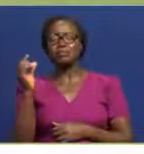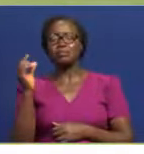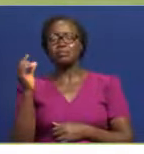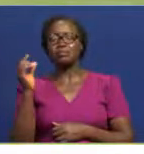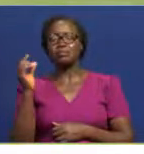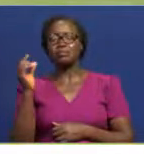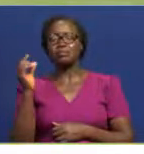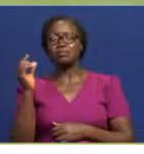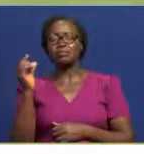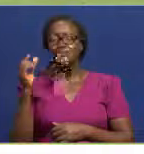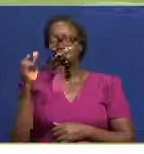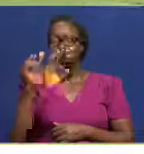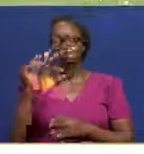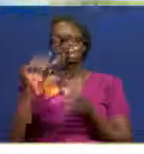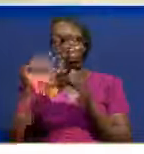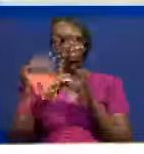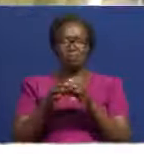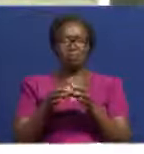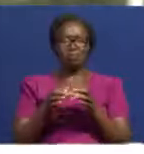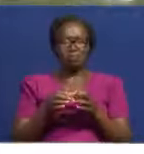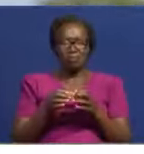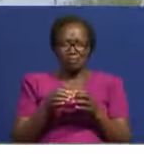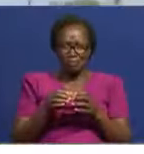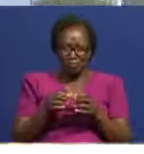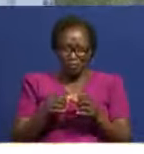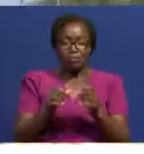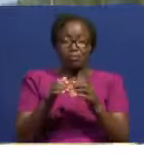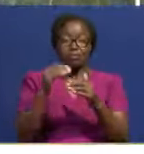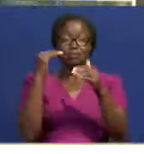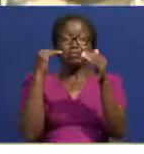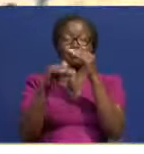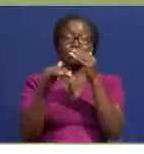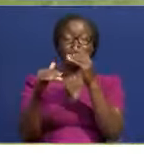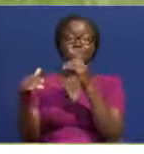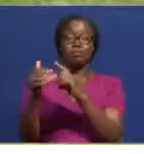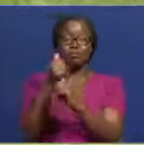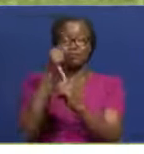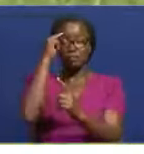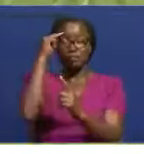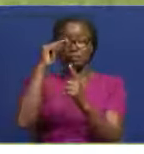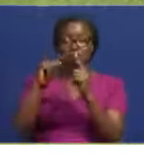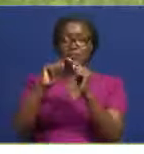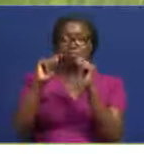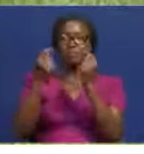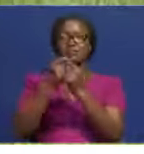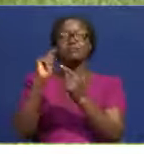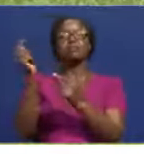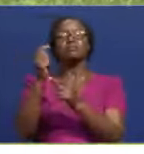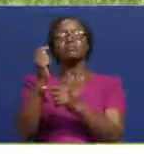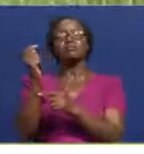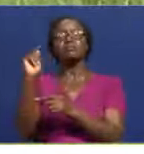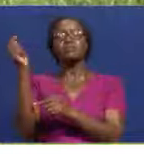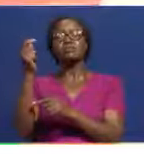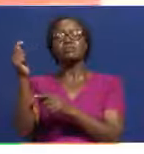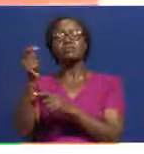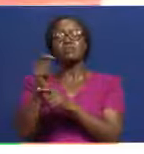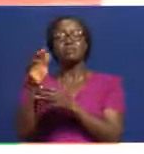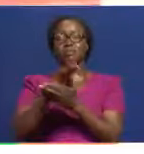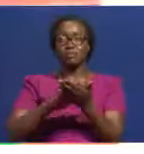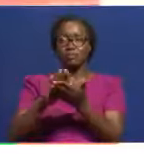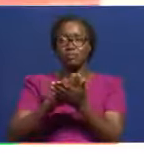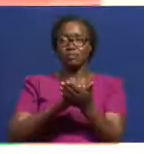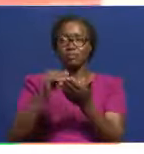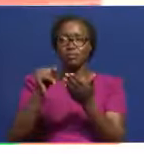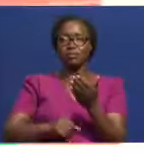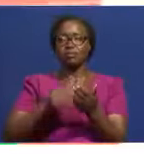the pushing his body to the limit to achieve his target at Team Kenya's training base in Miramar, southern of France. It